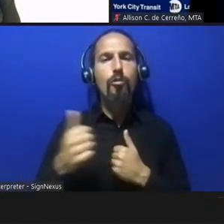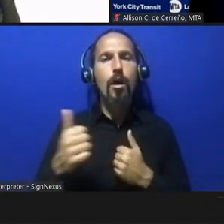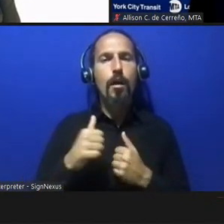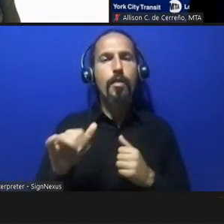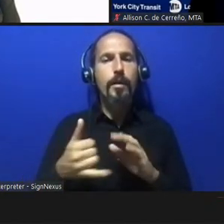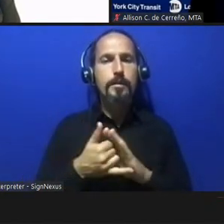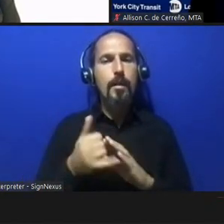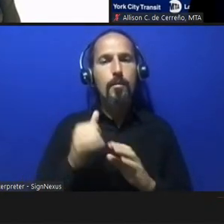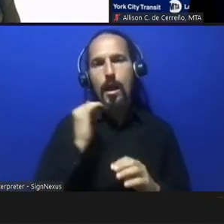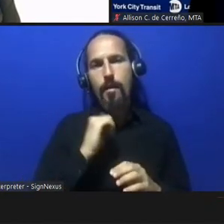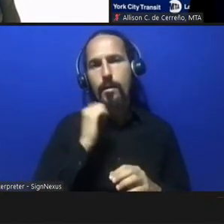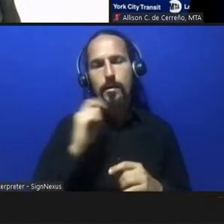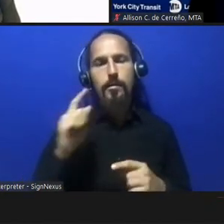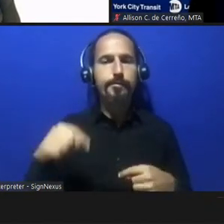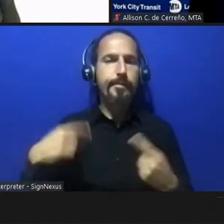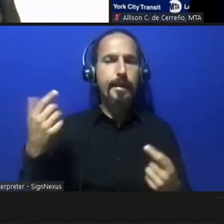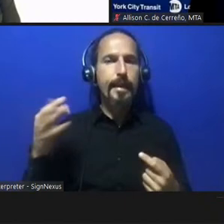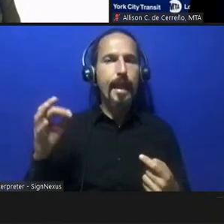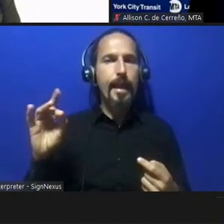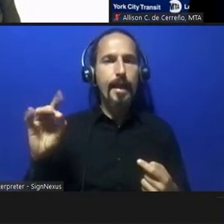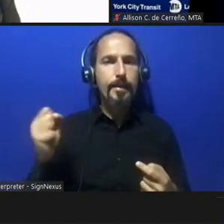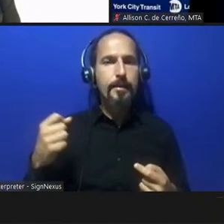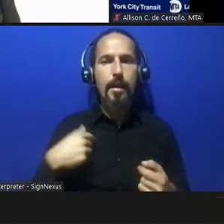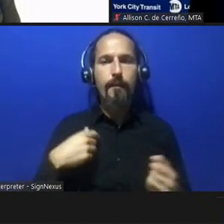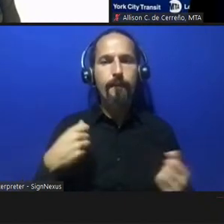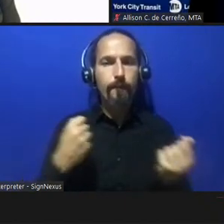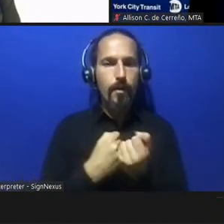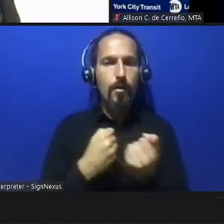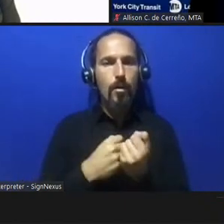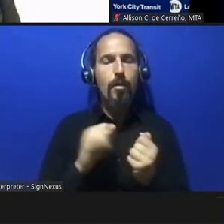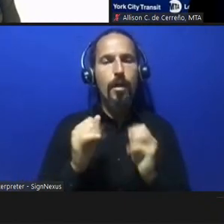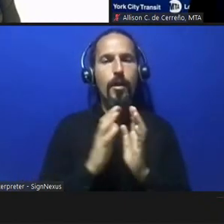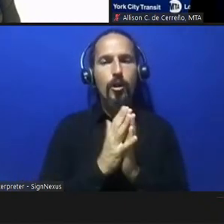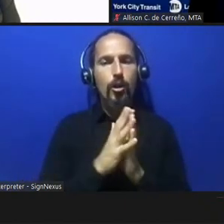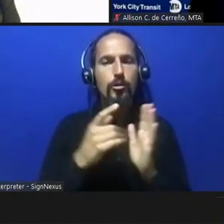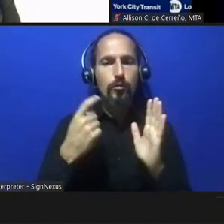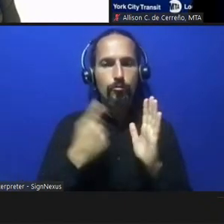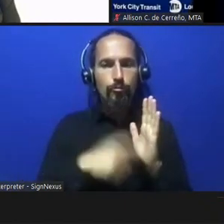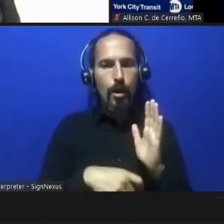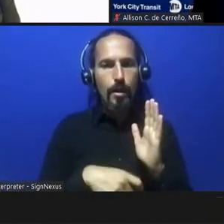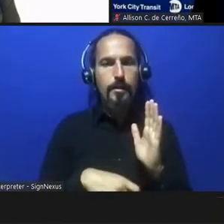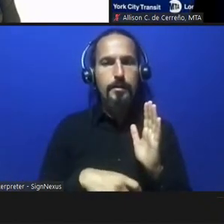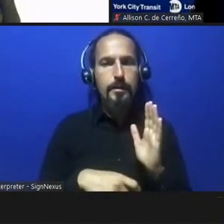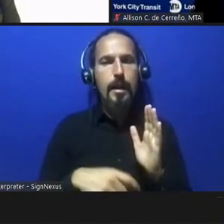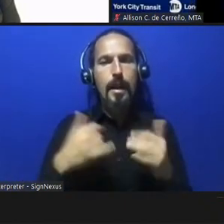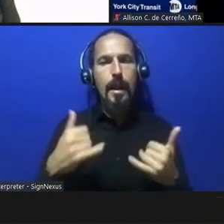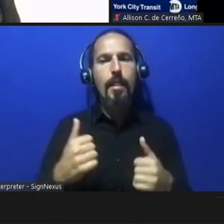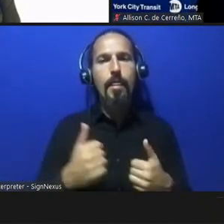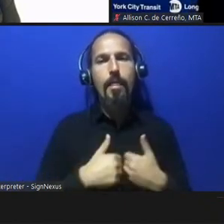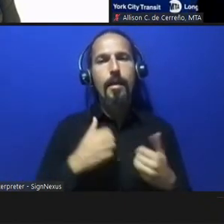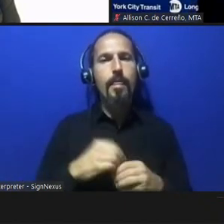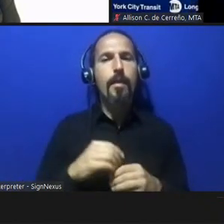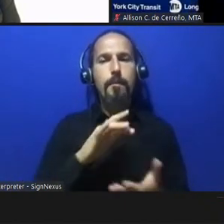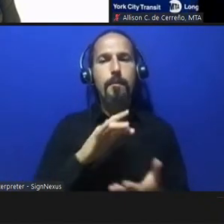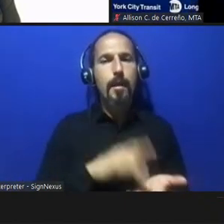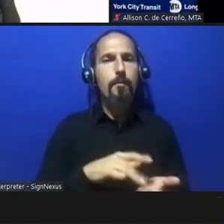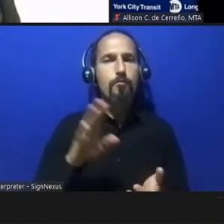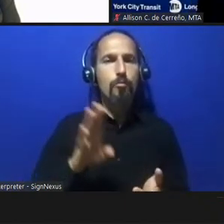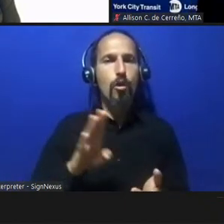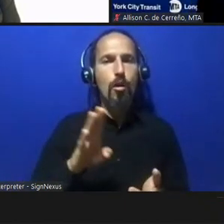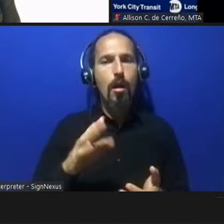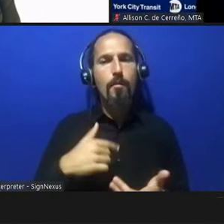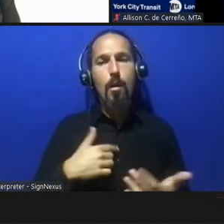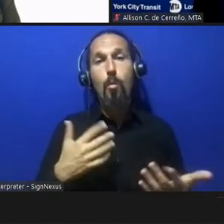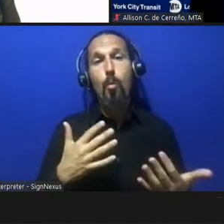much every day since the 1980s and i fully support congestion pricing um i now live in the middle of brooklyn and i find that i wait